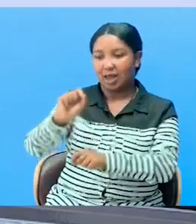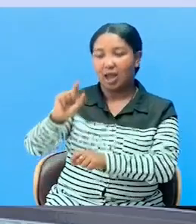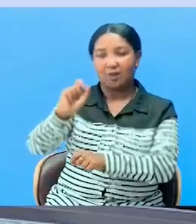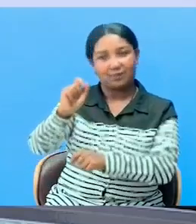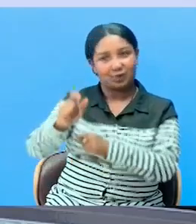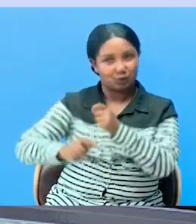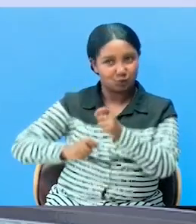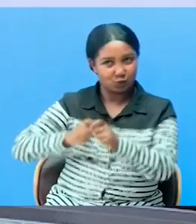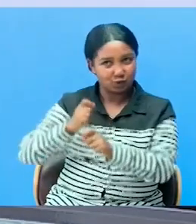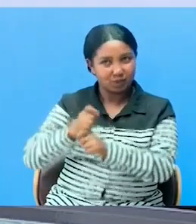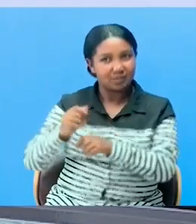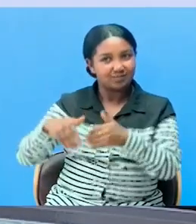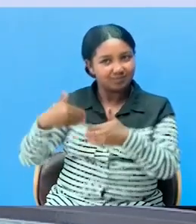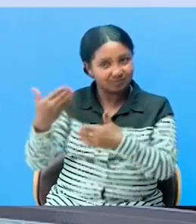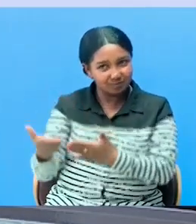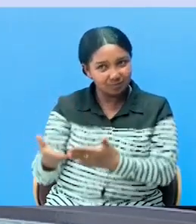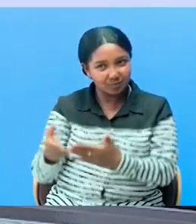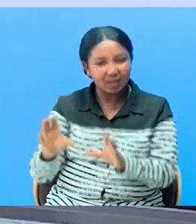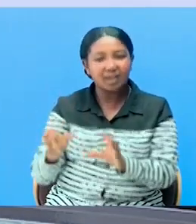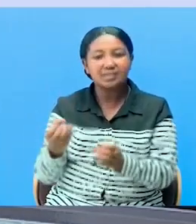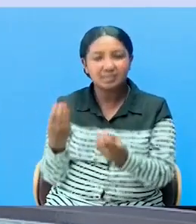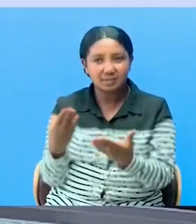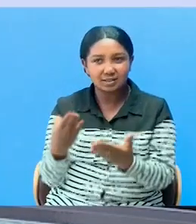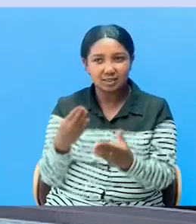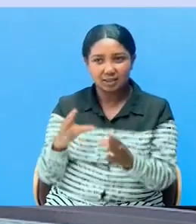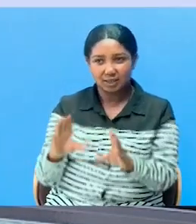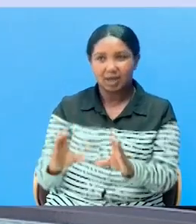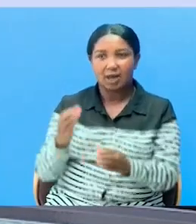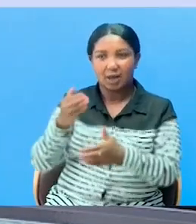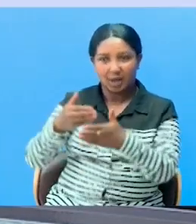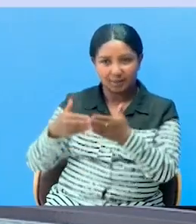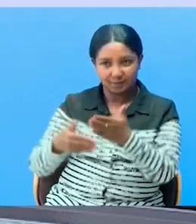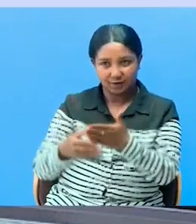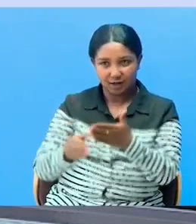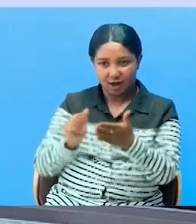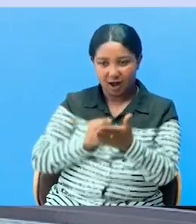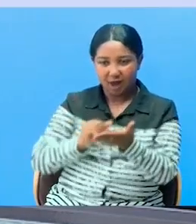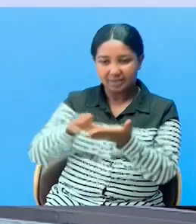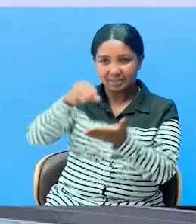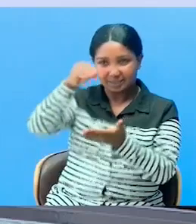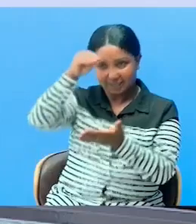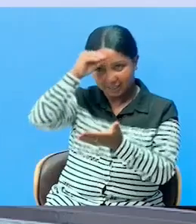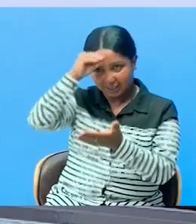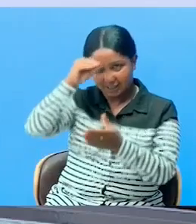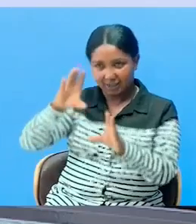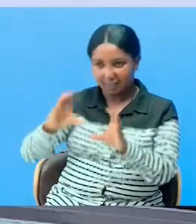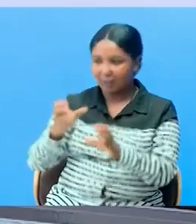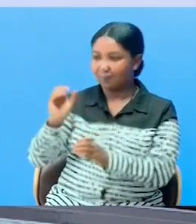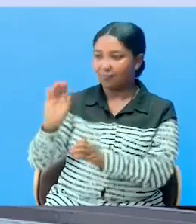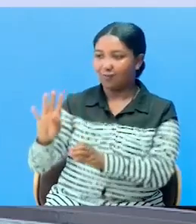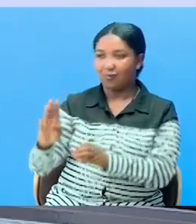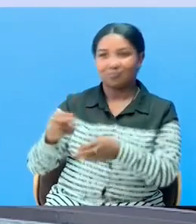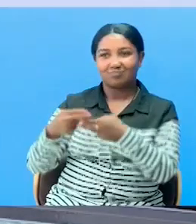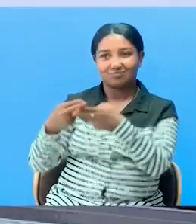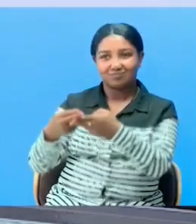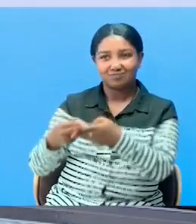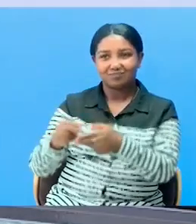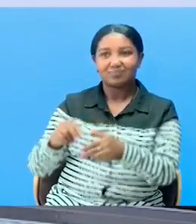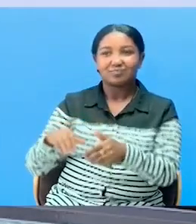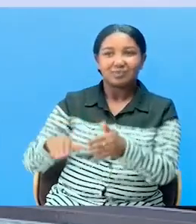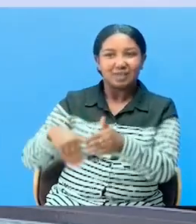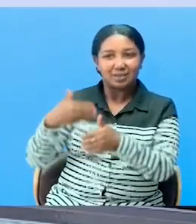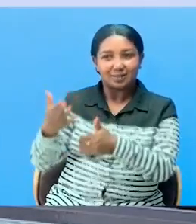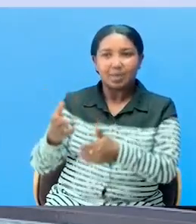age. The next one is grades or grade level. I study in grade 4, he said. The next one